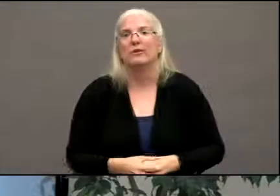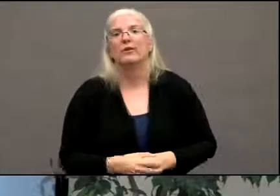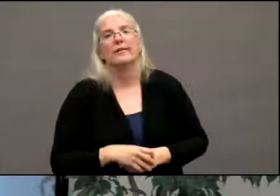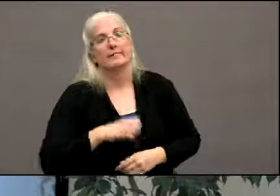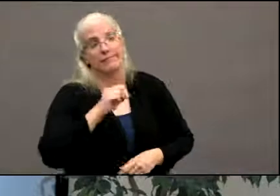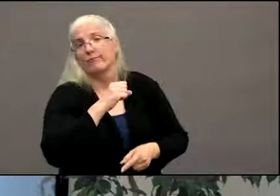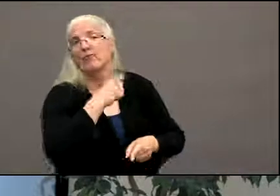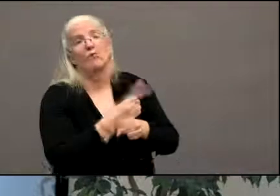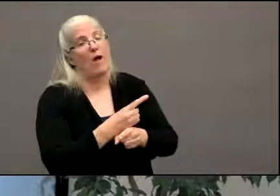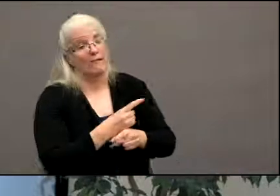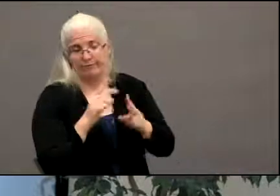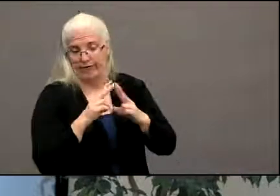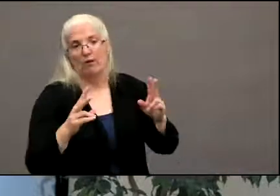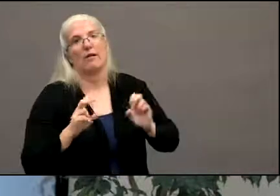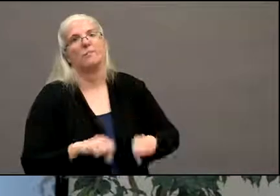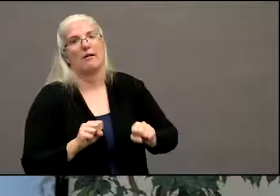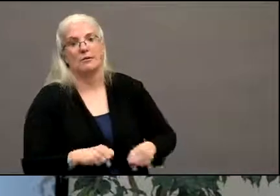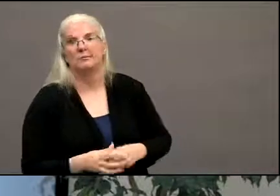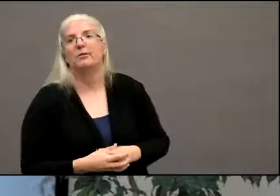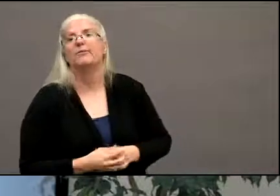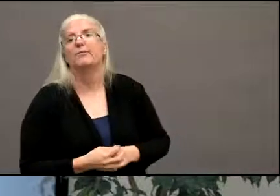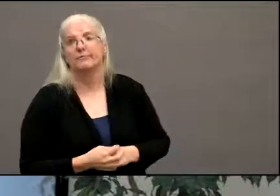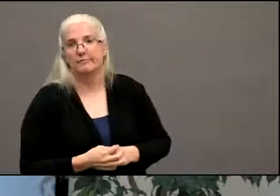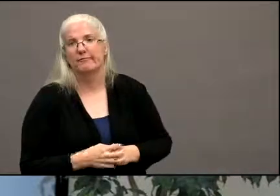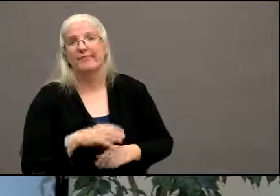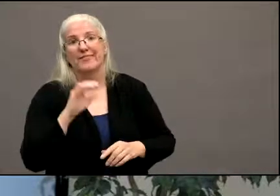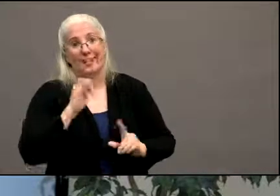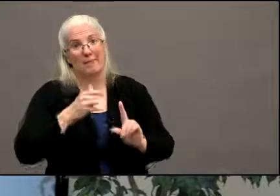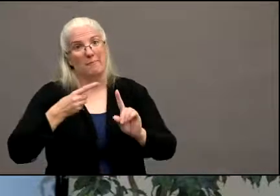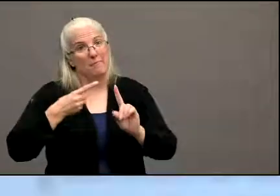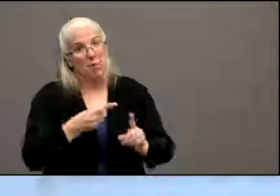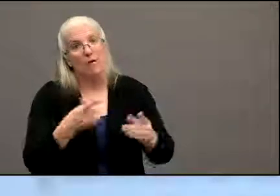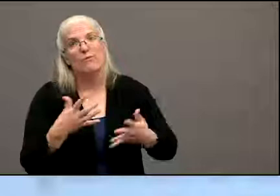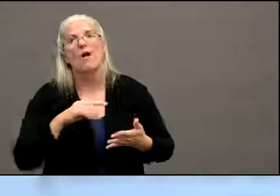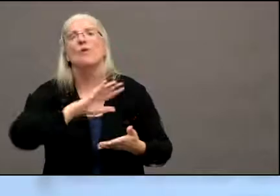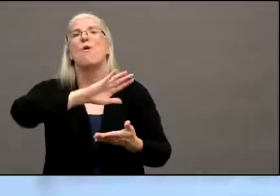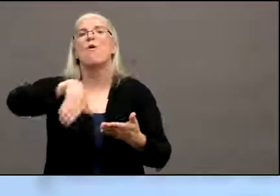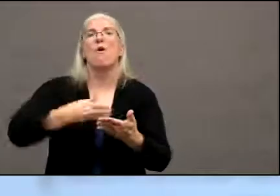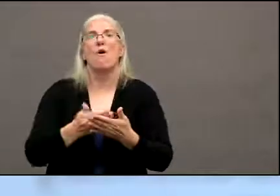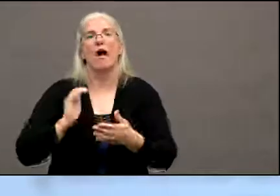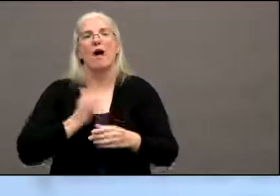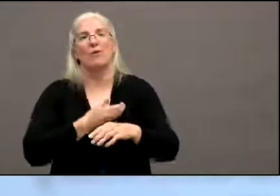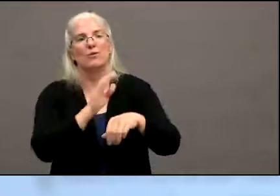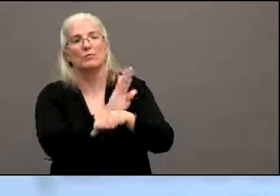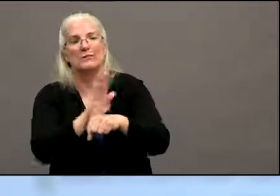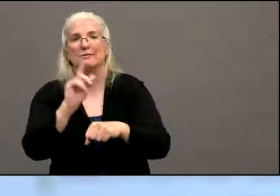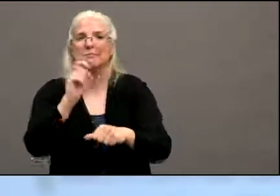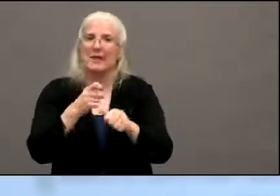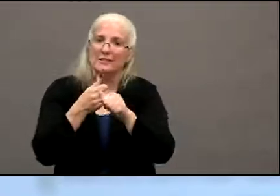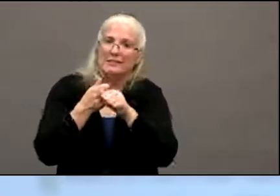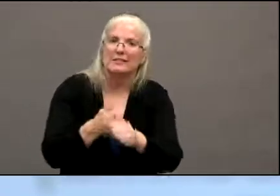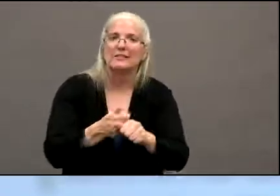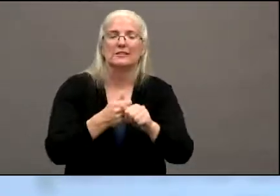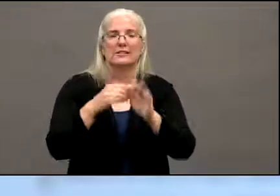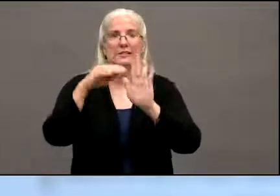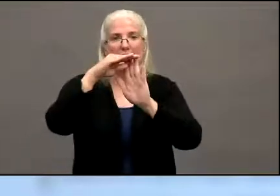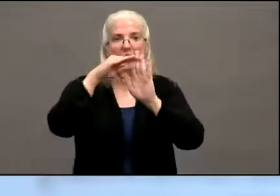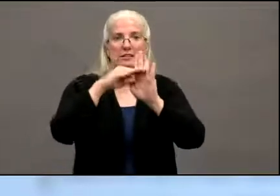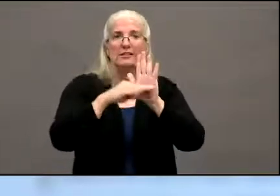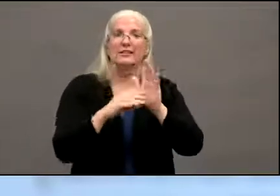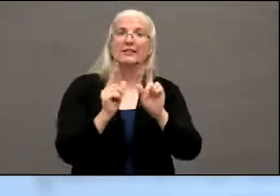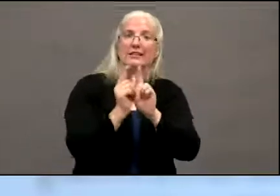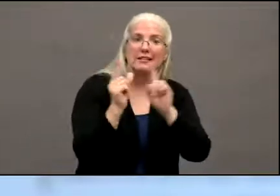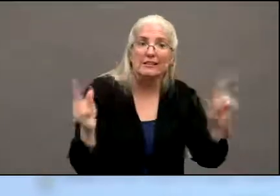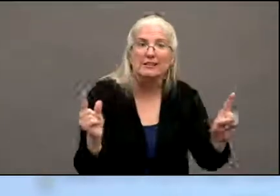it comes down to, again, all businesses having a social distancing protocol, everybody wearing their face